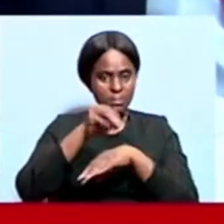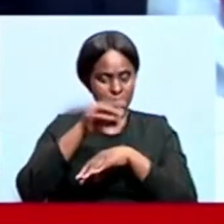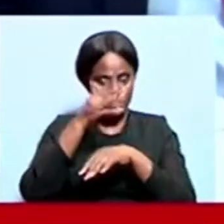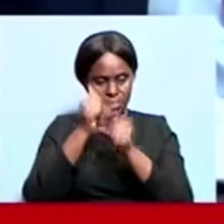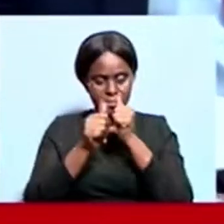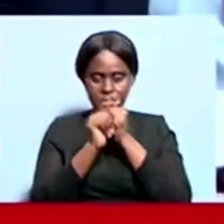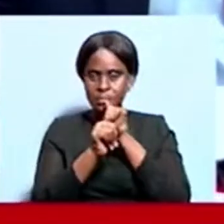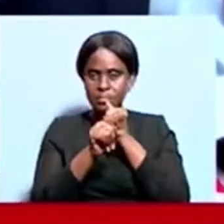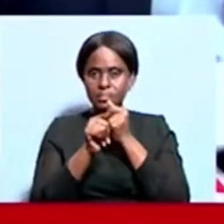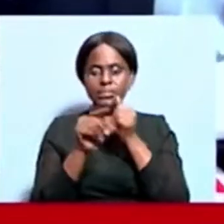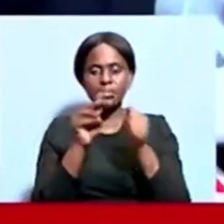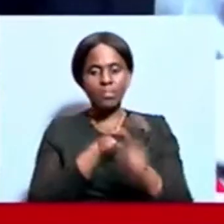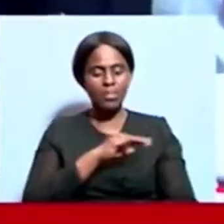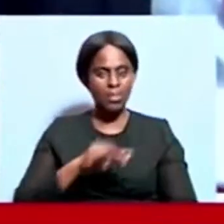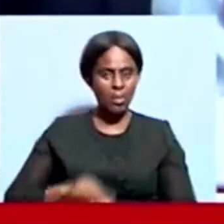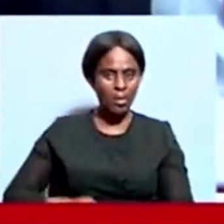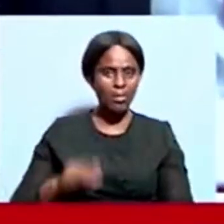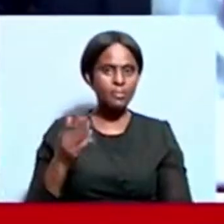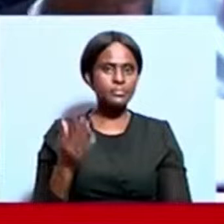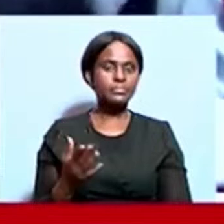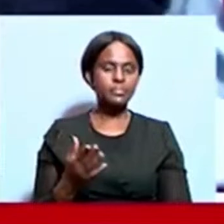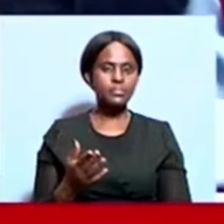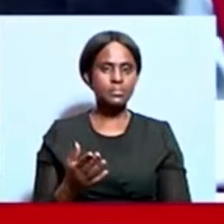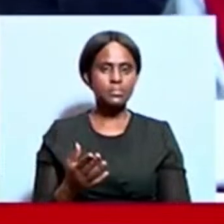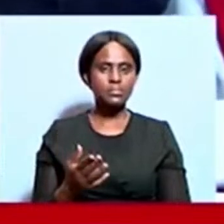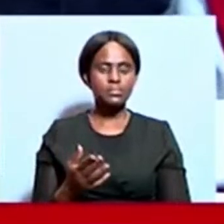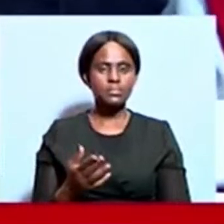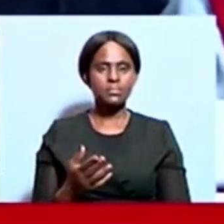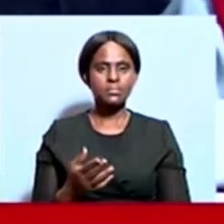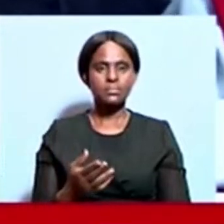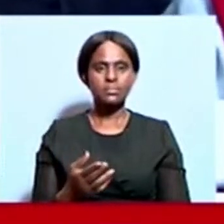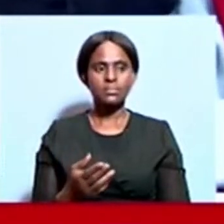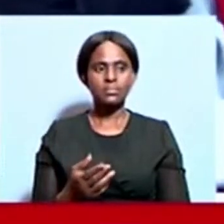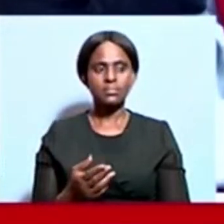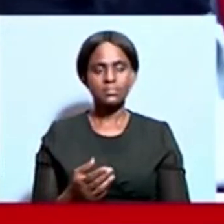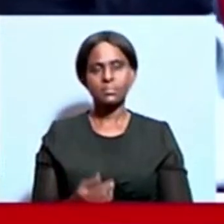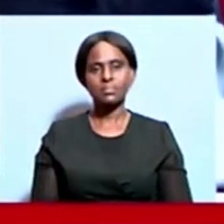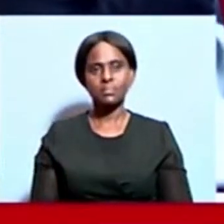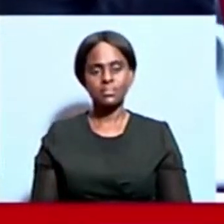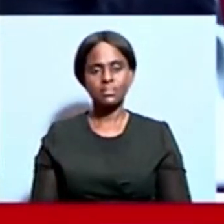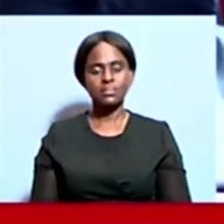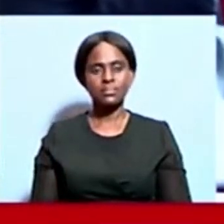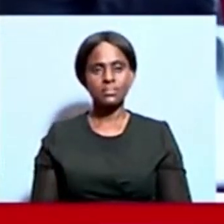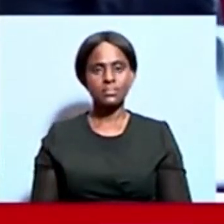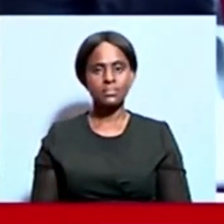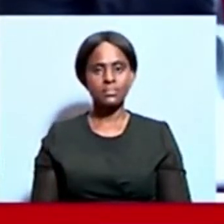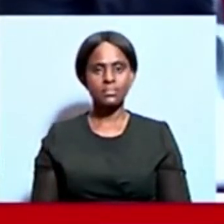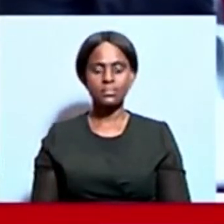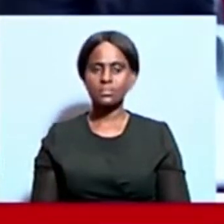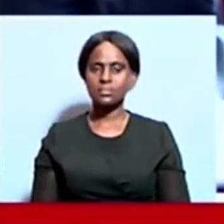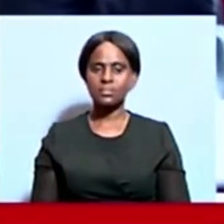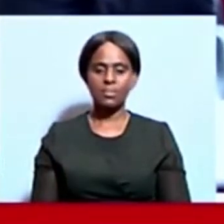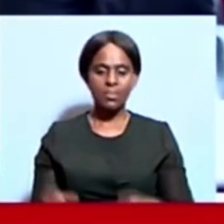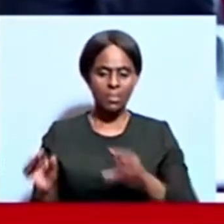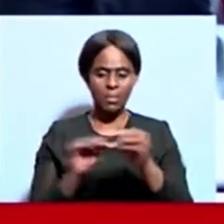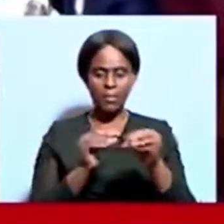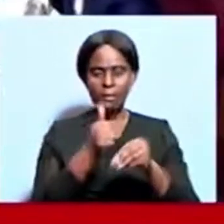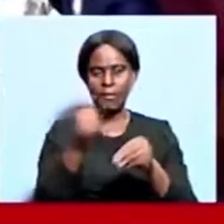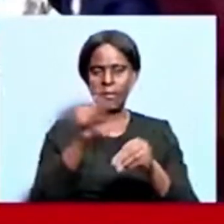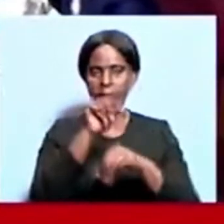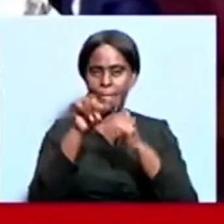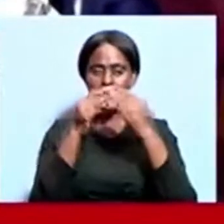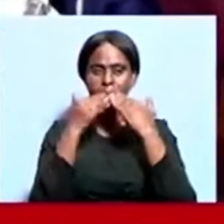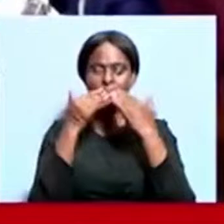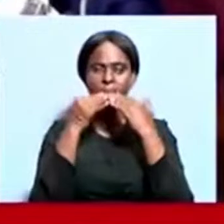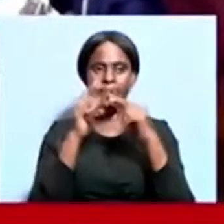because members would want to know. Thank you, Chair. Urgently, so we'll move to another question. Okay, yes. Thank you,